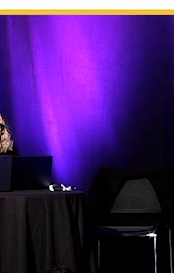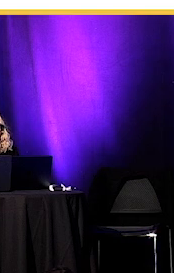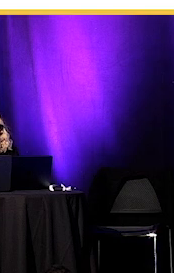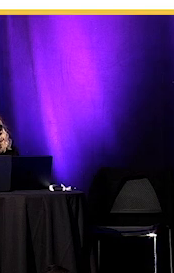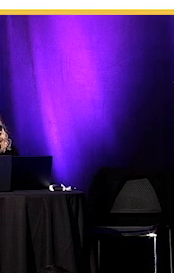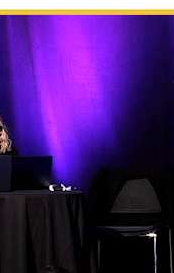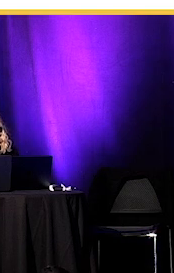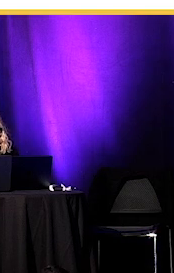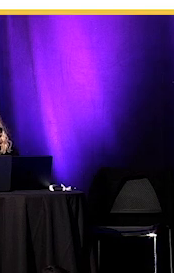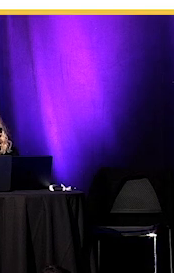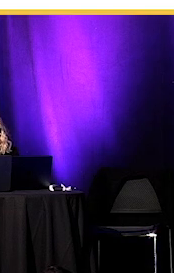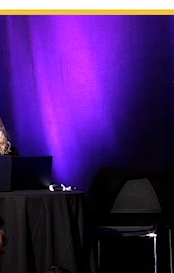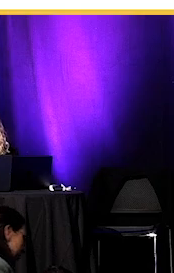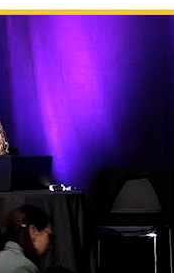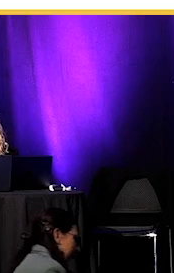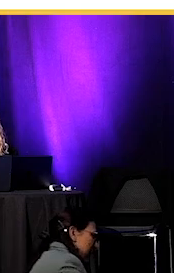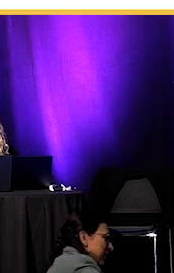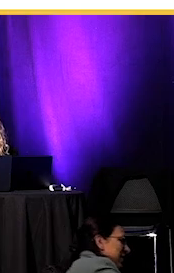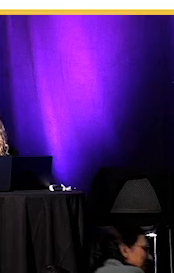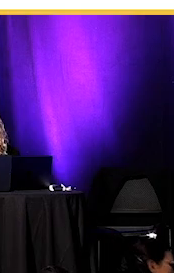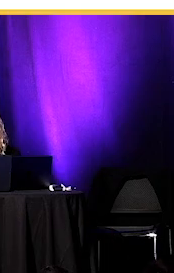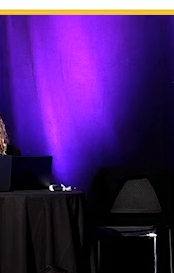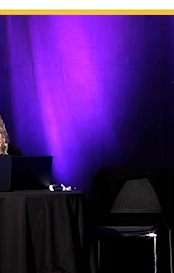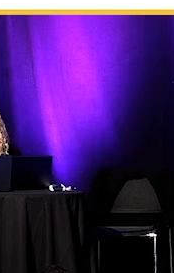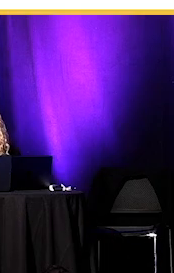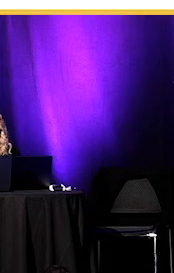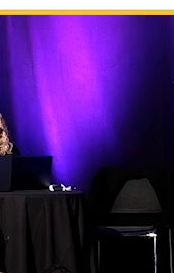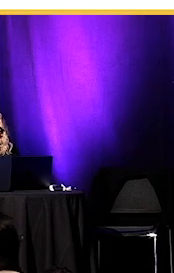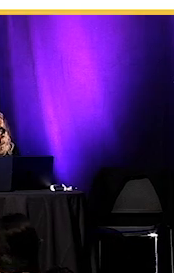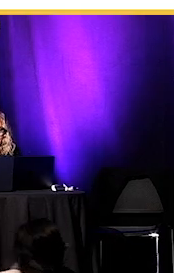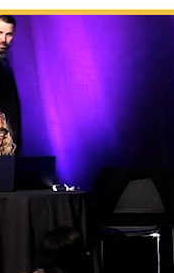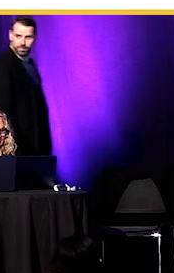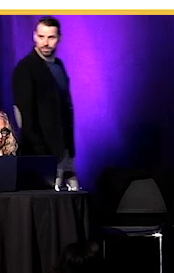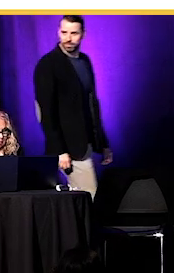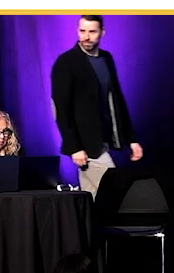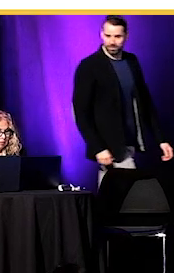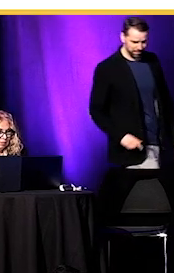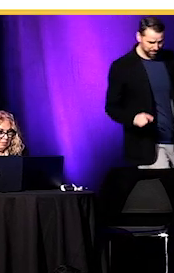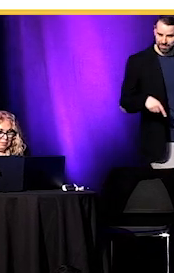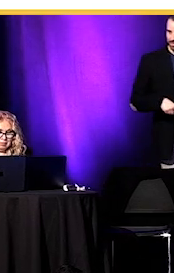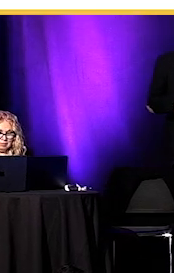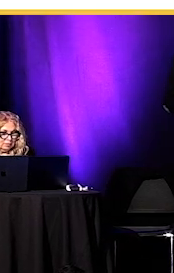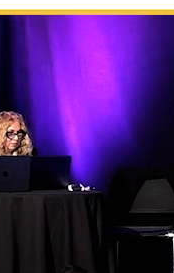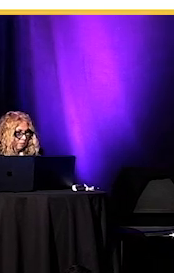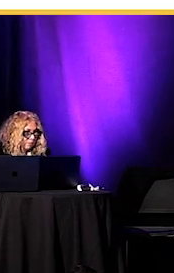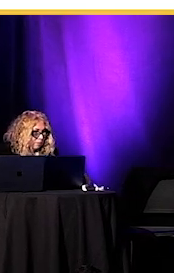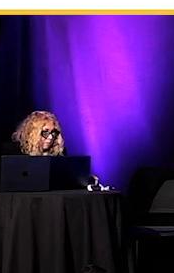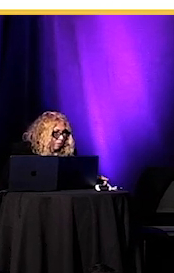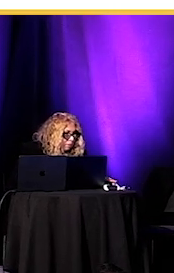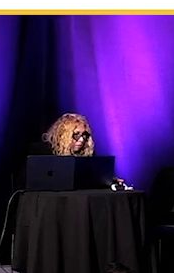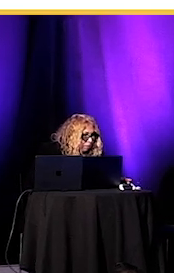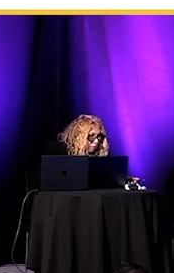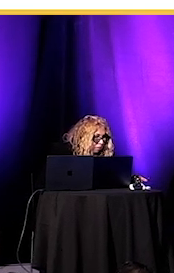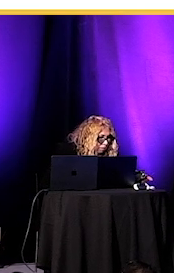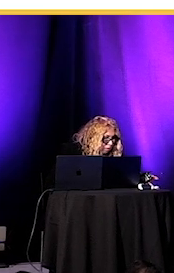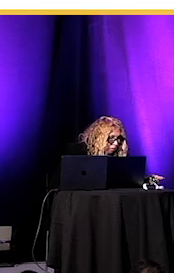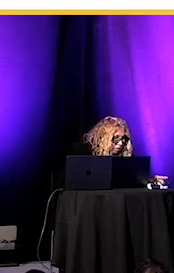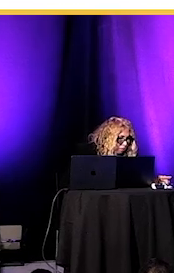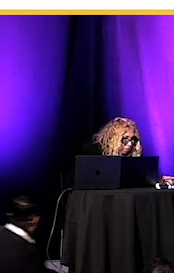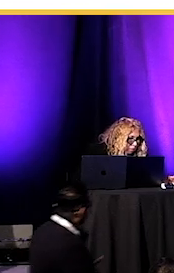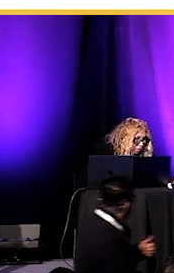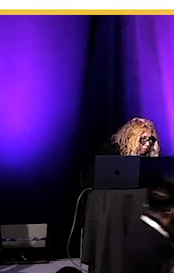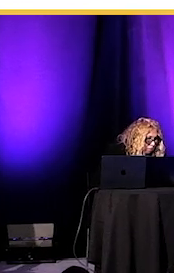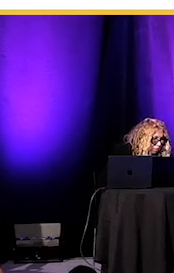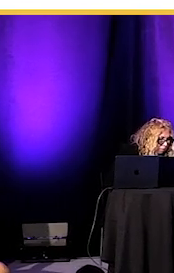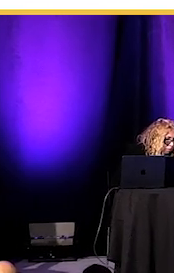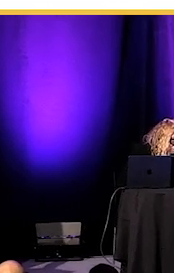Good afternoon, friends. Welcome. Buenas tardes. My name is Alfredo Artiles. I am